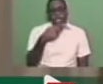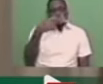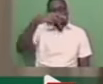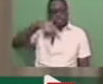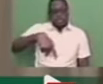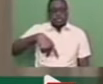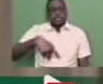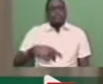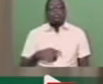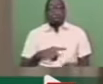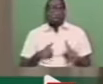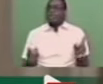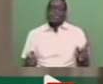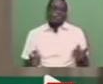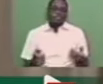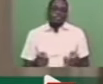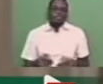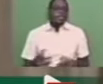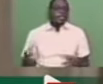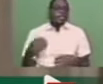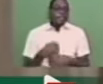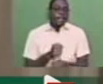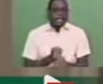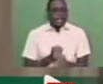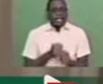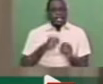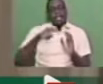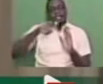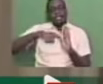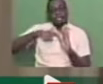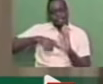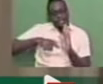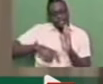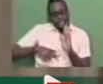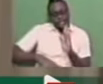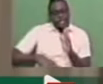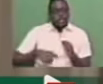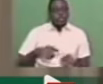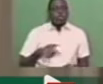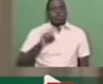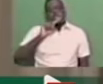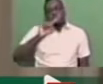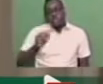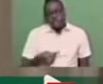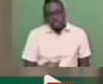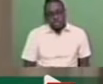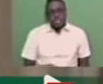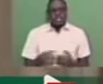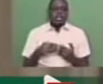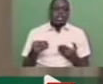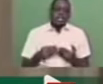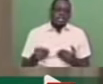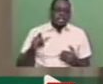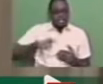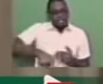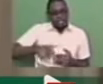February. 40,000 barrels a day, less than we did in February. So the oil production is going down. And